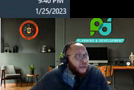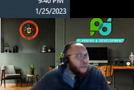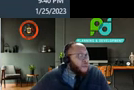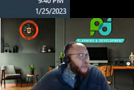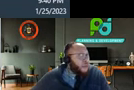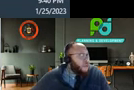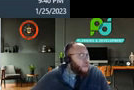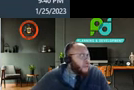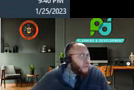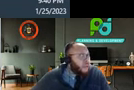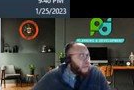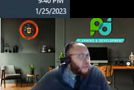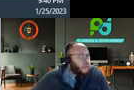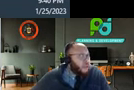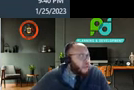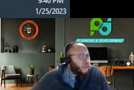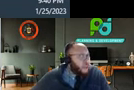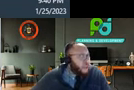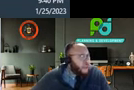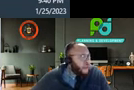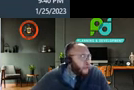information as well. And